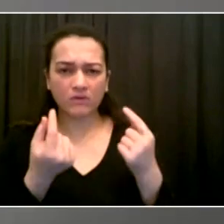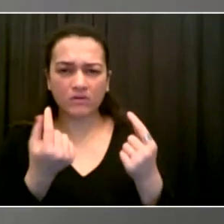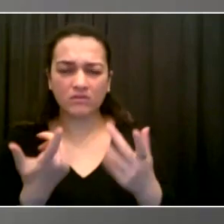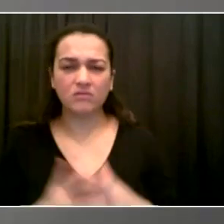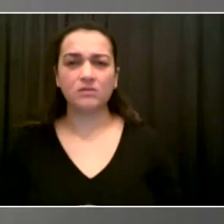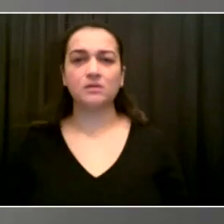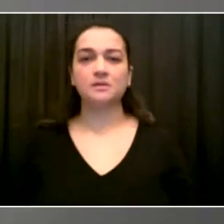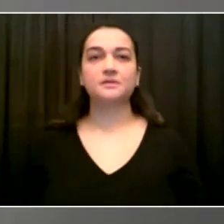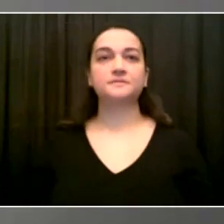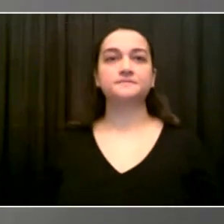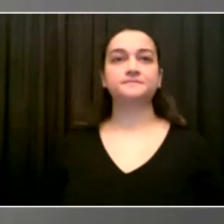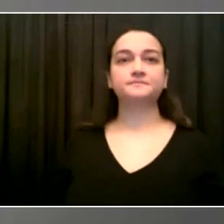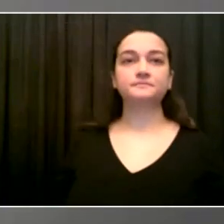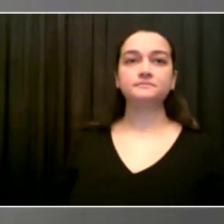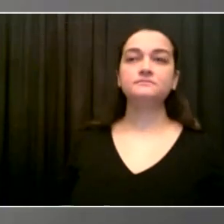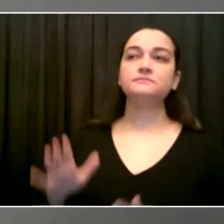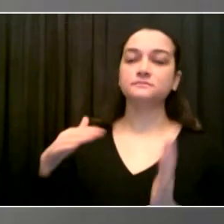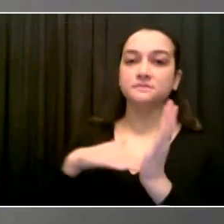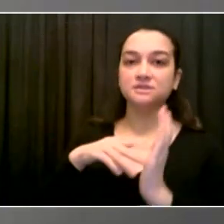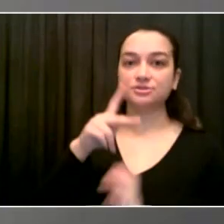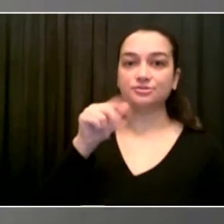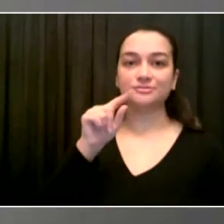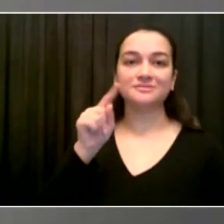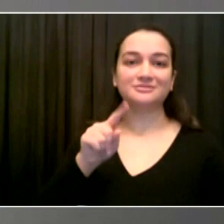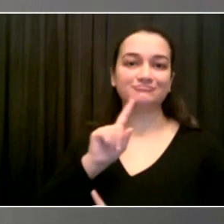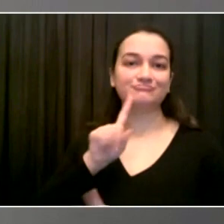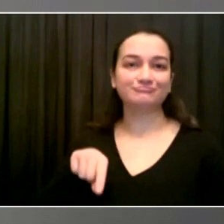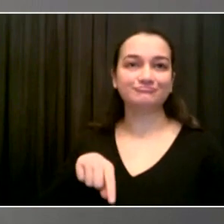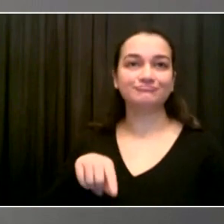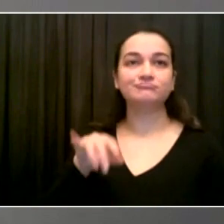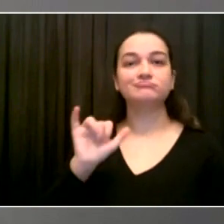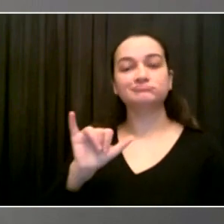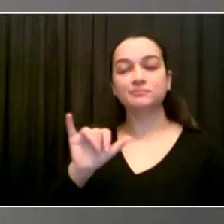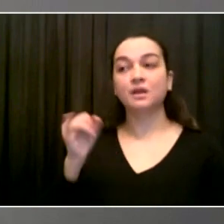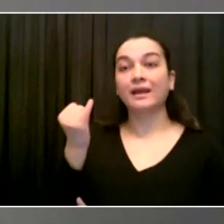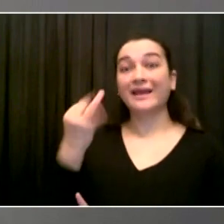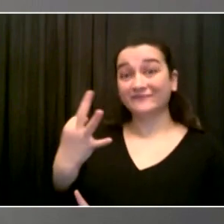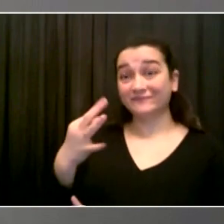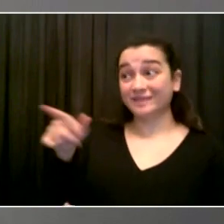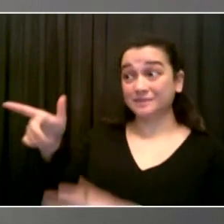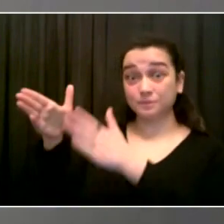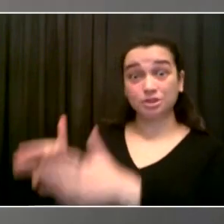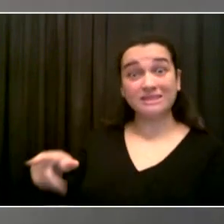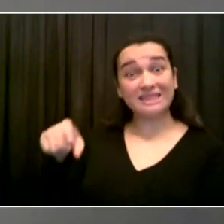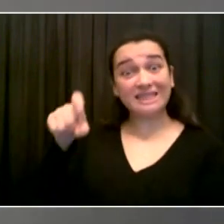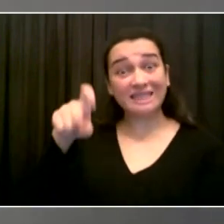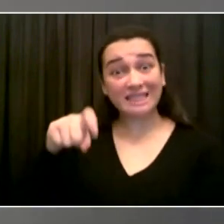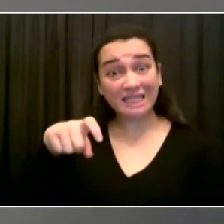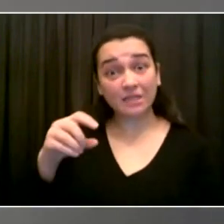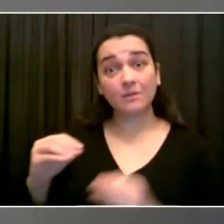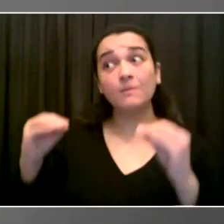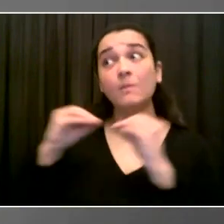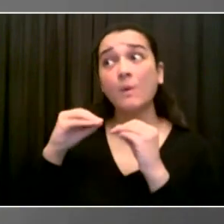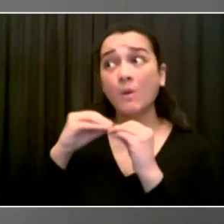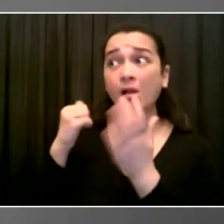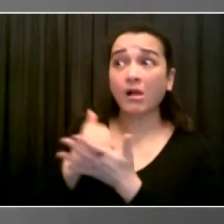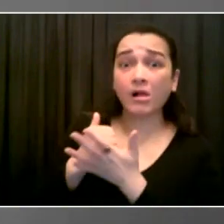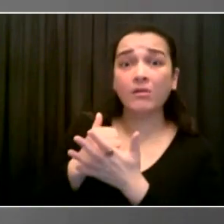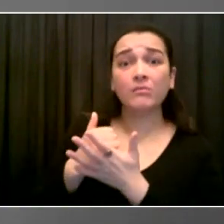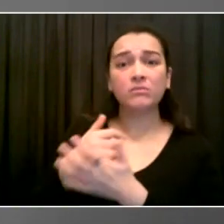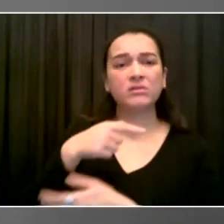there are patients who need them. And then, even beyond that, if we're lucky enough to be able